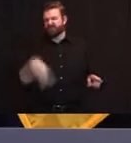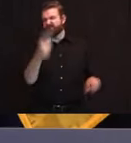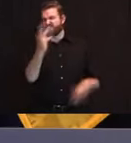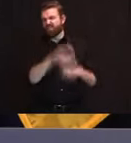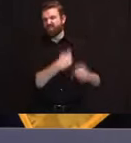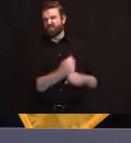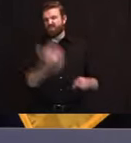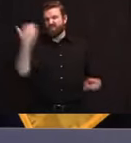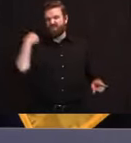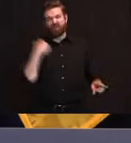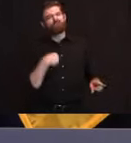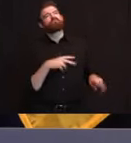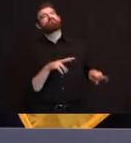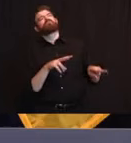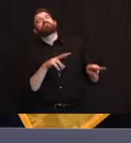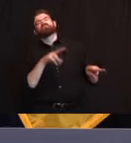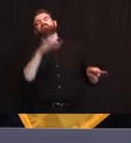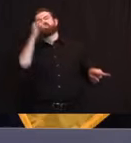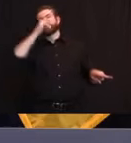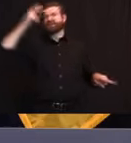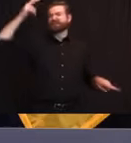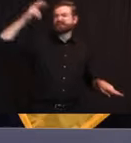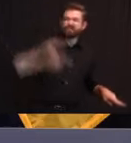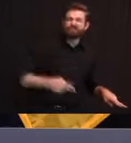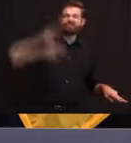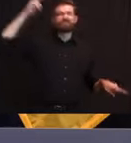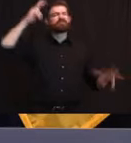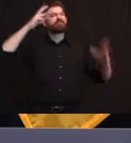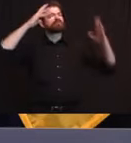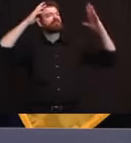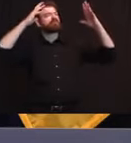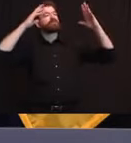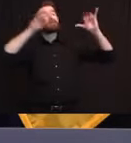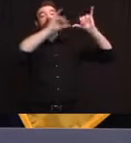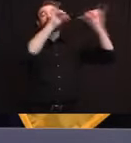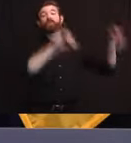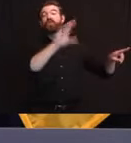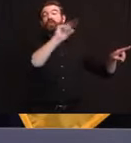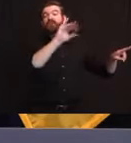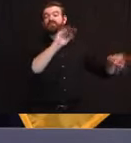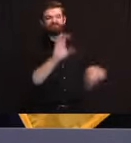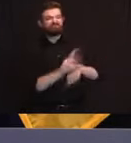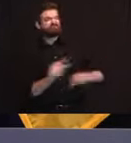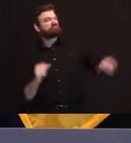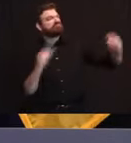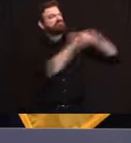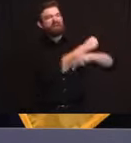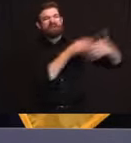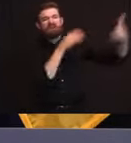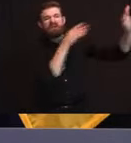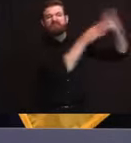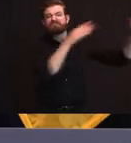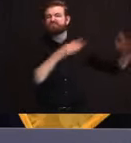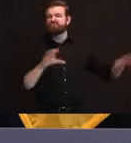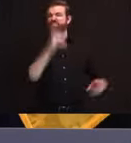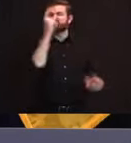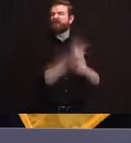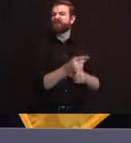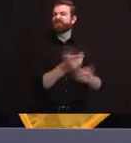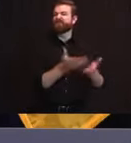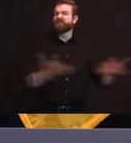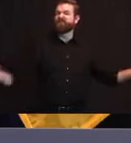barriers, standing up to systemic racism, doing the right thing. Thank you. Before we take questions, we'll start